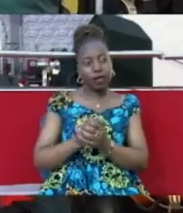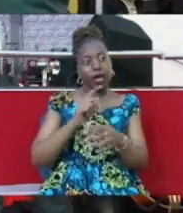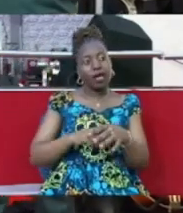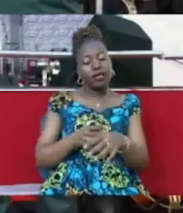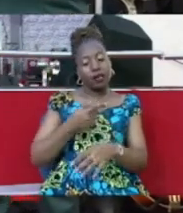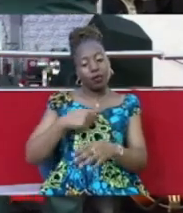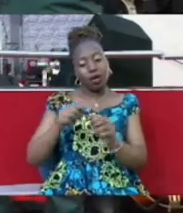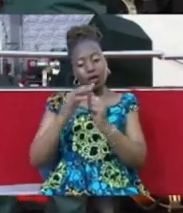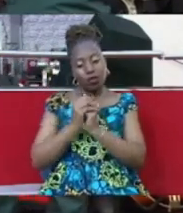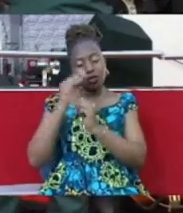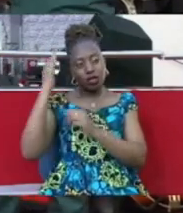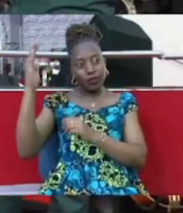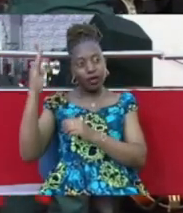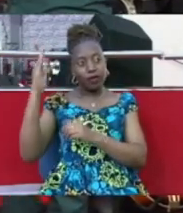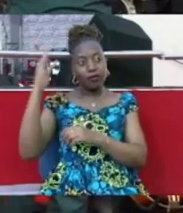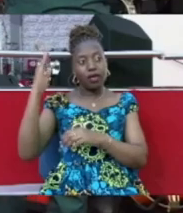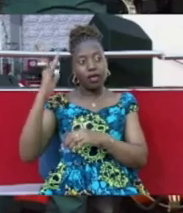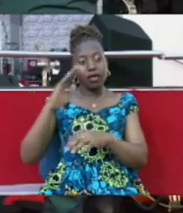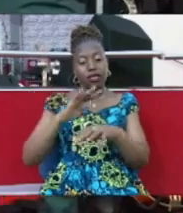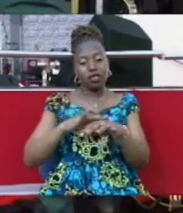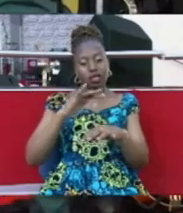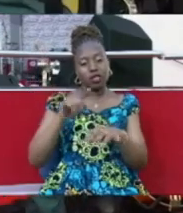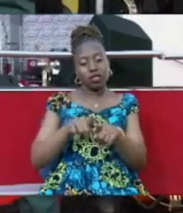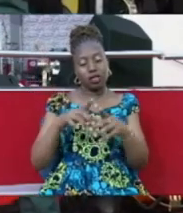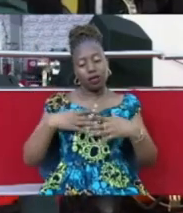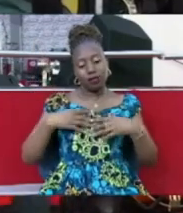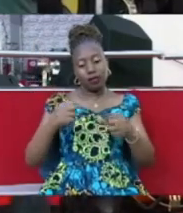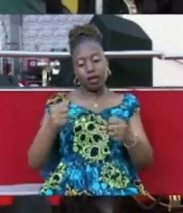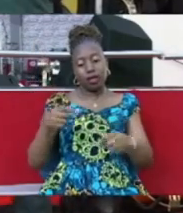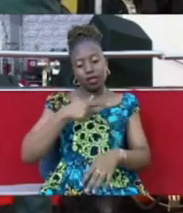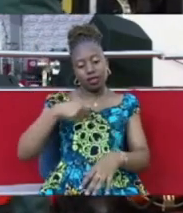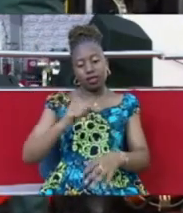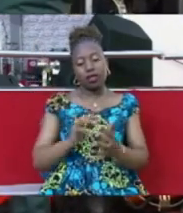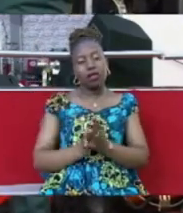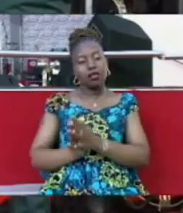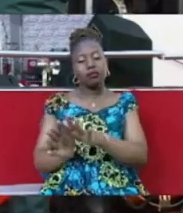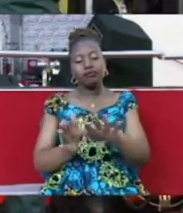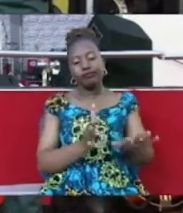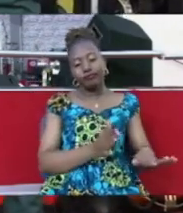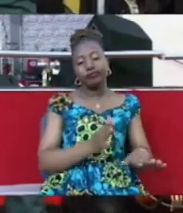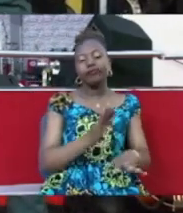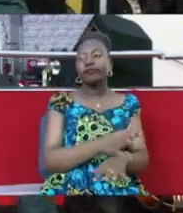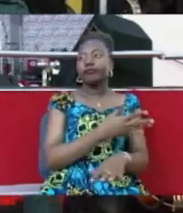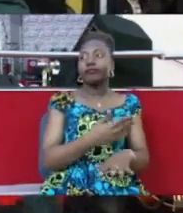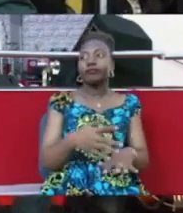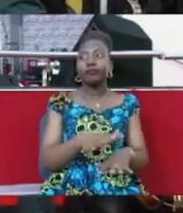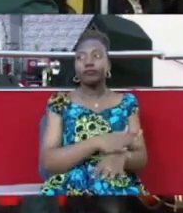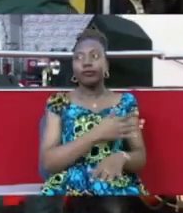you. Tunapomwabudu yeye anatugusa. Praise the name of the Lord. Amen. I'll put you